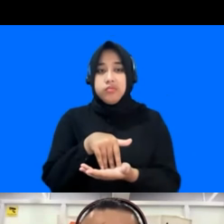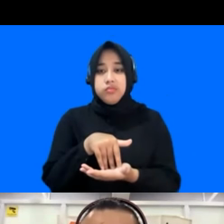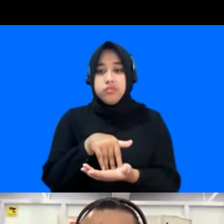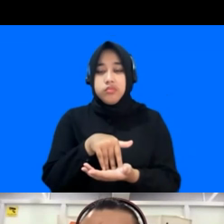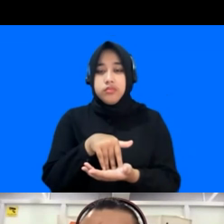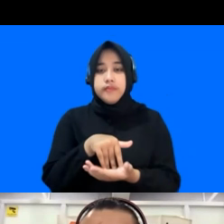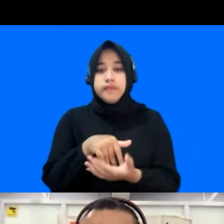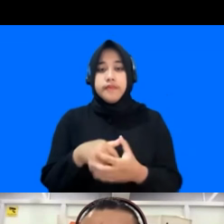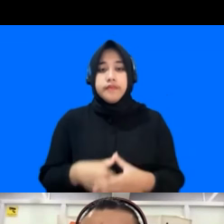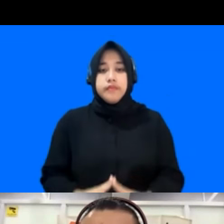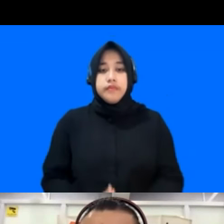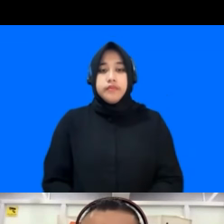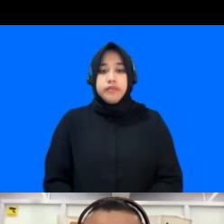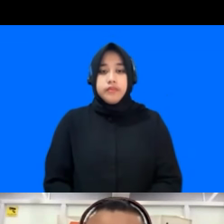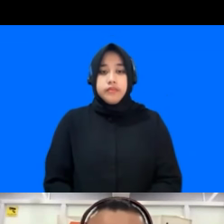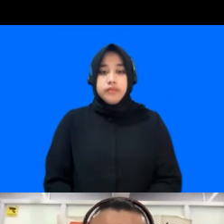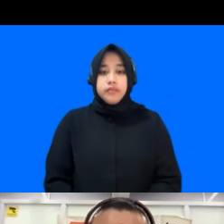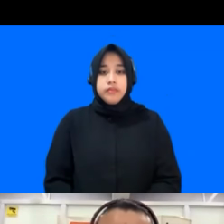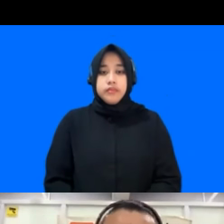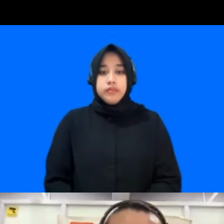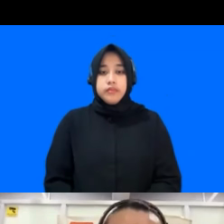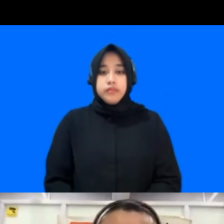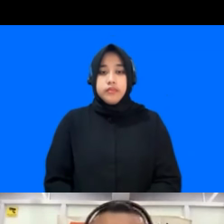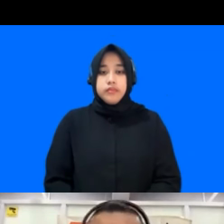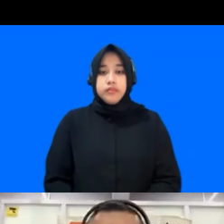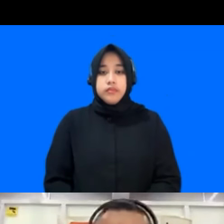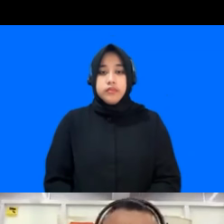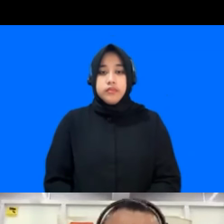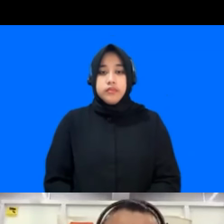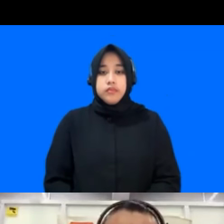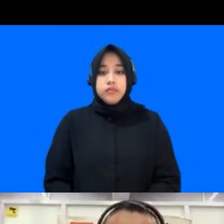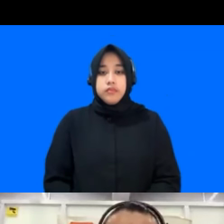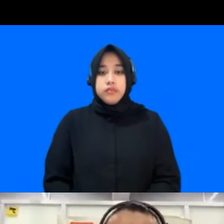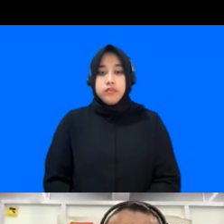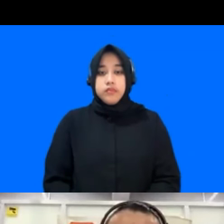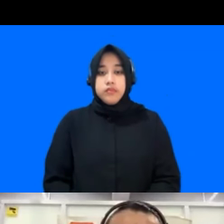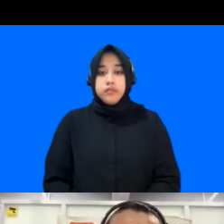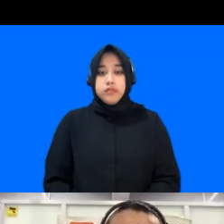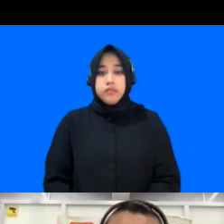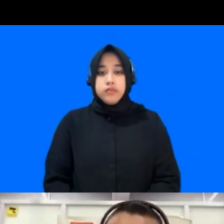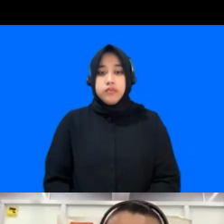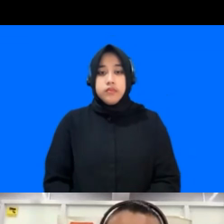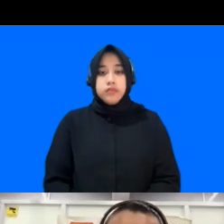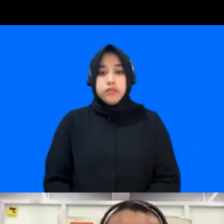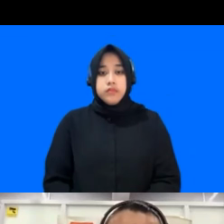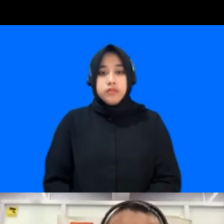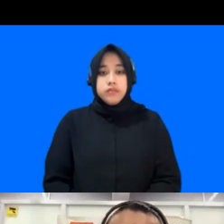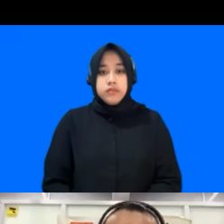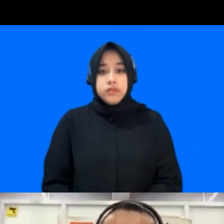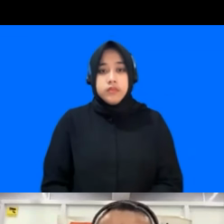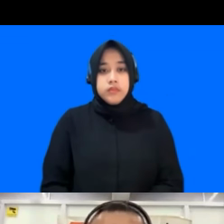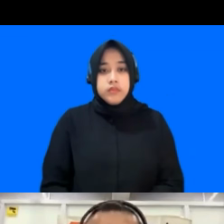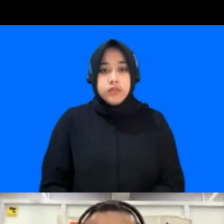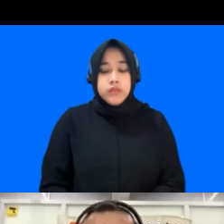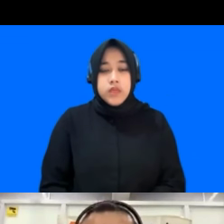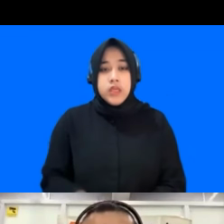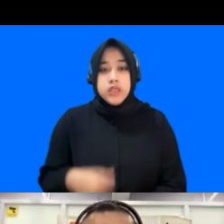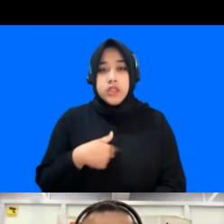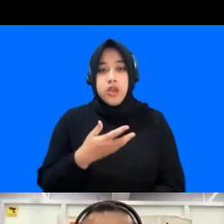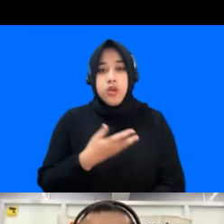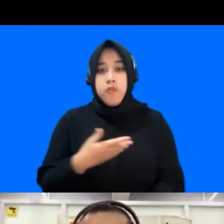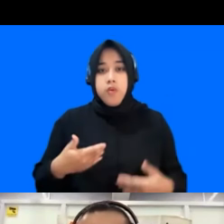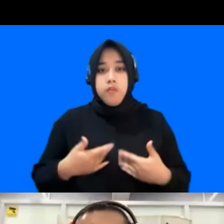with disability technology. I'll run through some of the programs that we have under those umbrellas. Today, I'm going to be